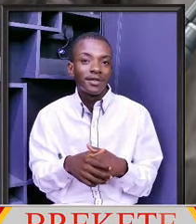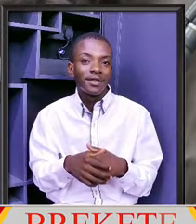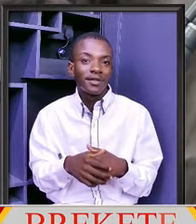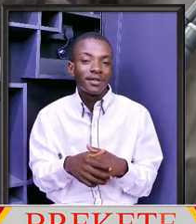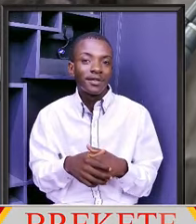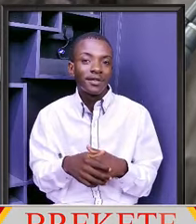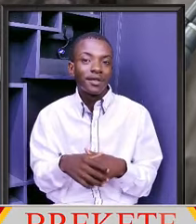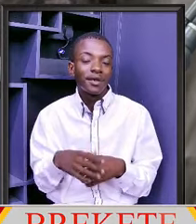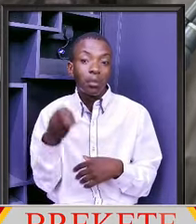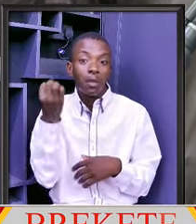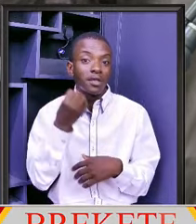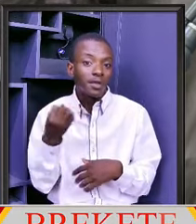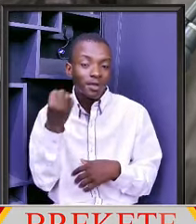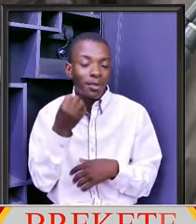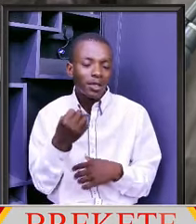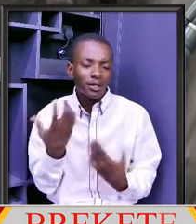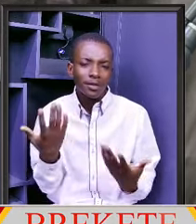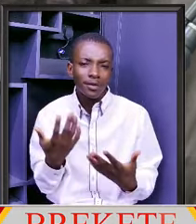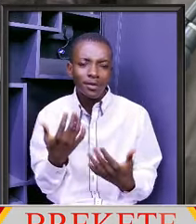Emergency.